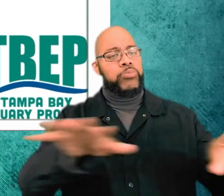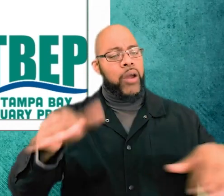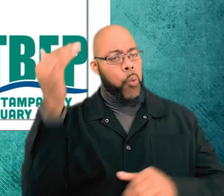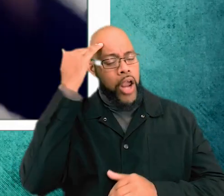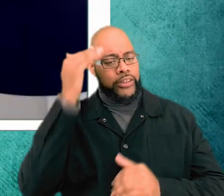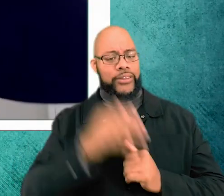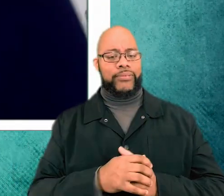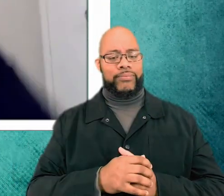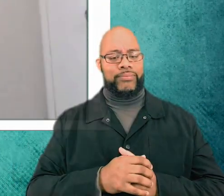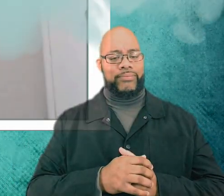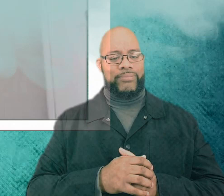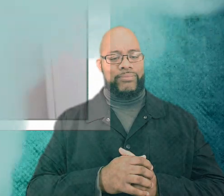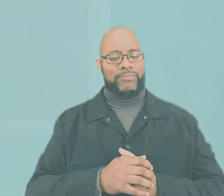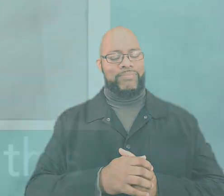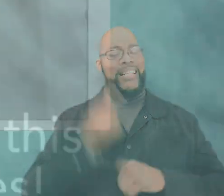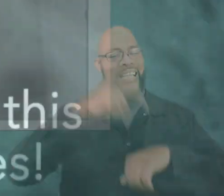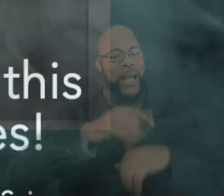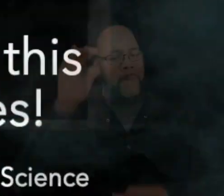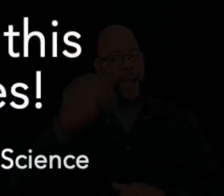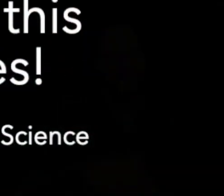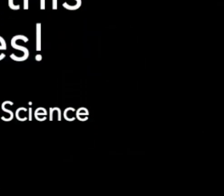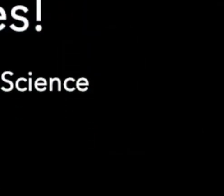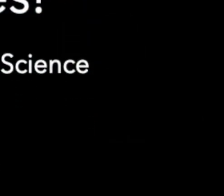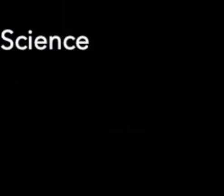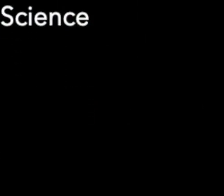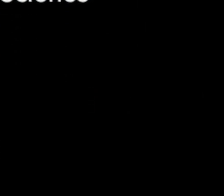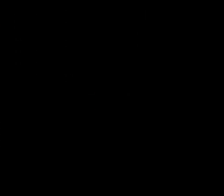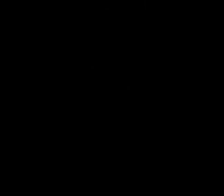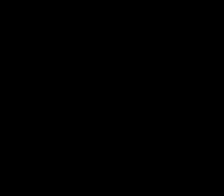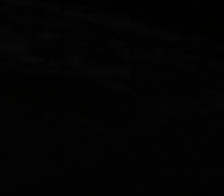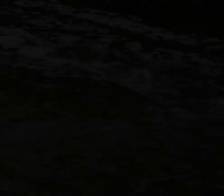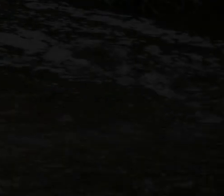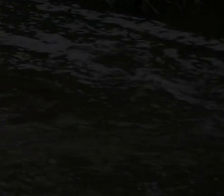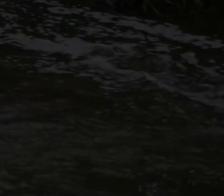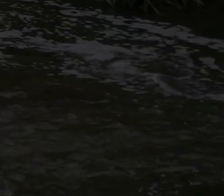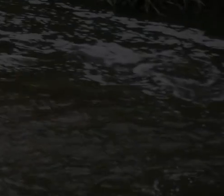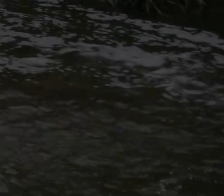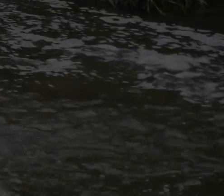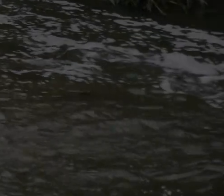all of our communities. Until next time.